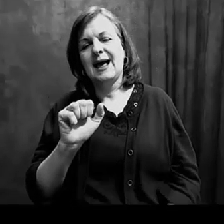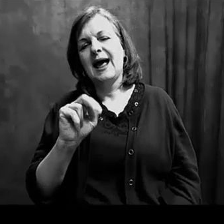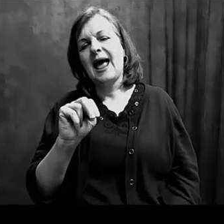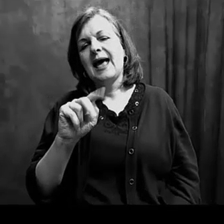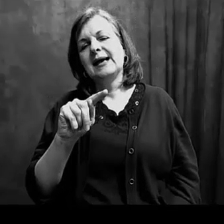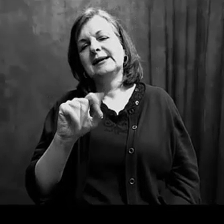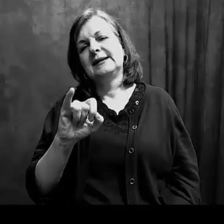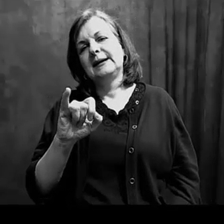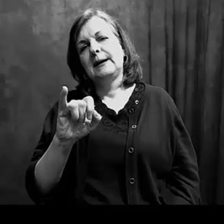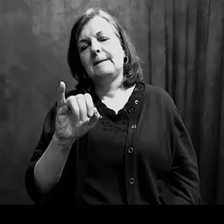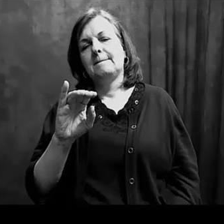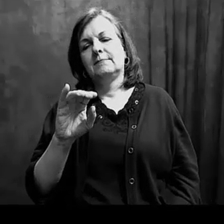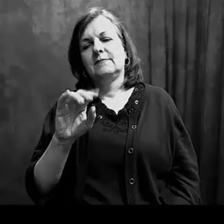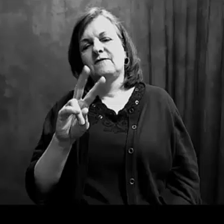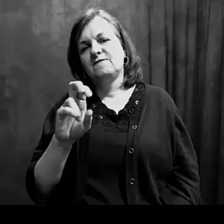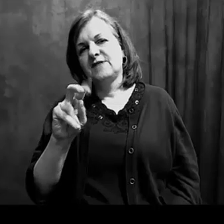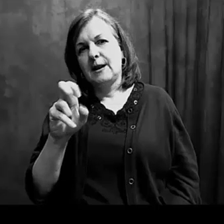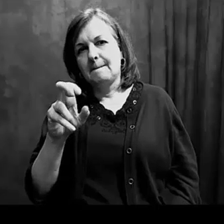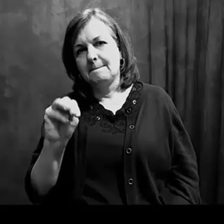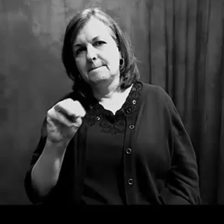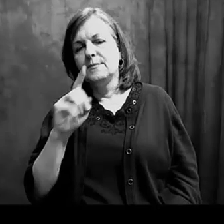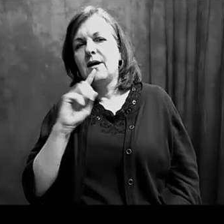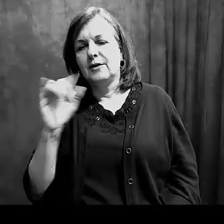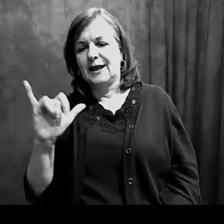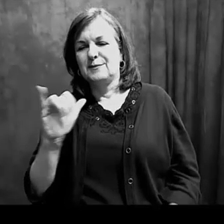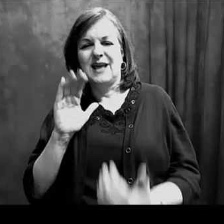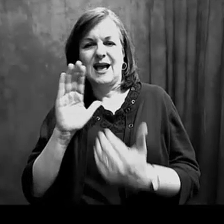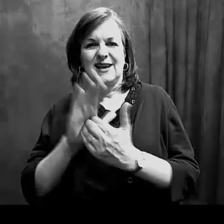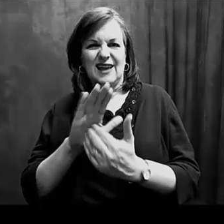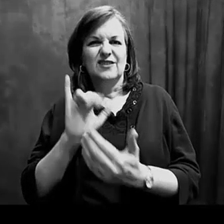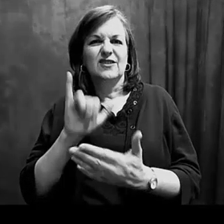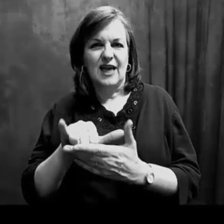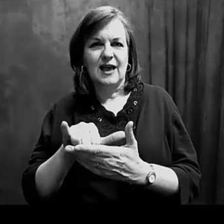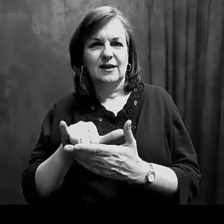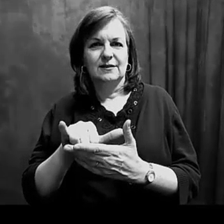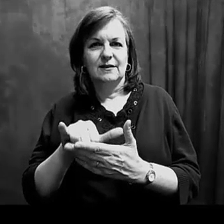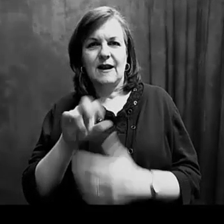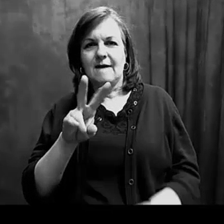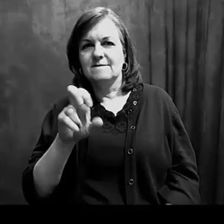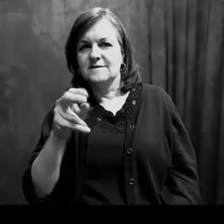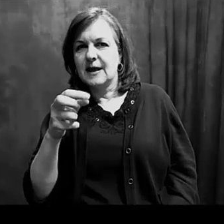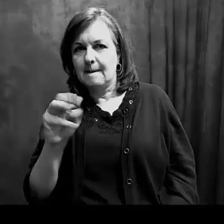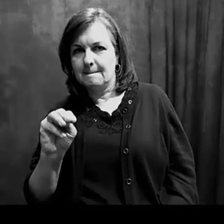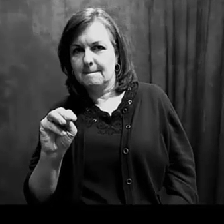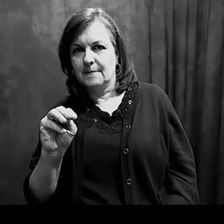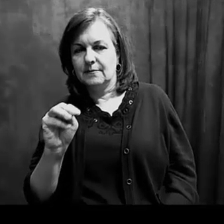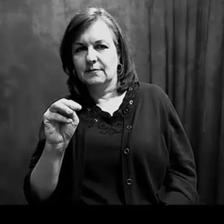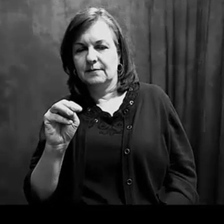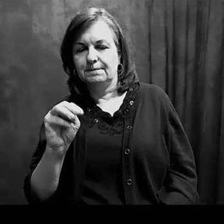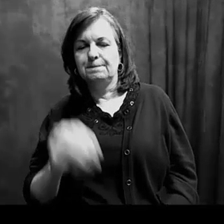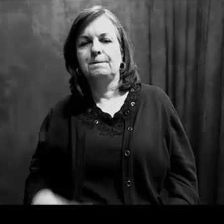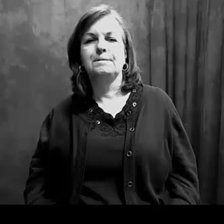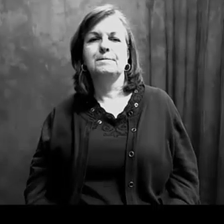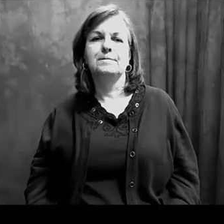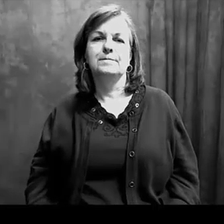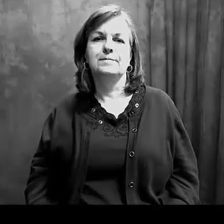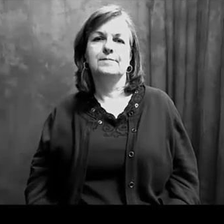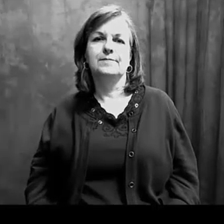is simply antibodies to that particular venom. Still very specific to a venom